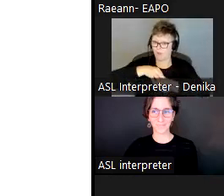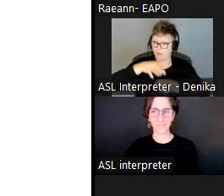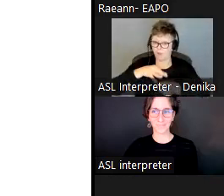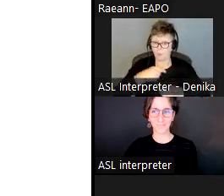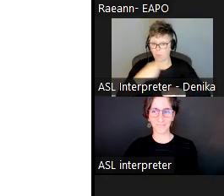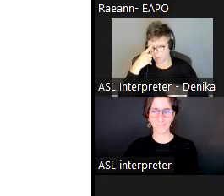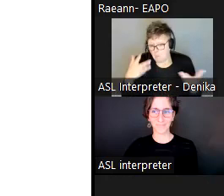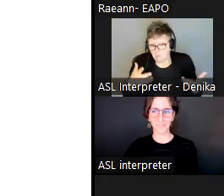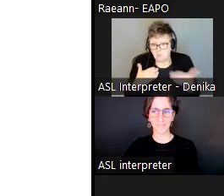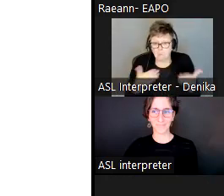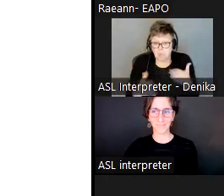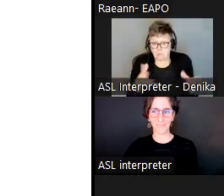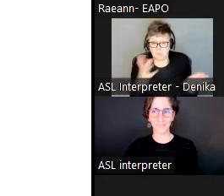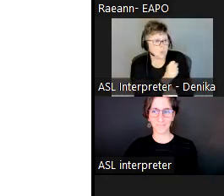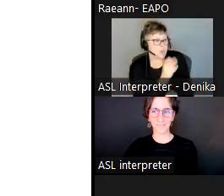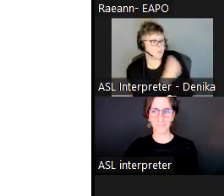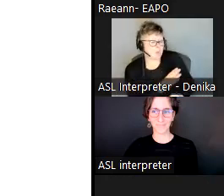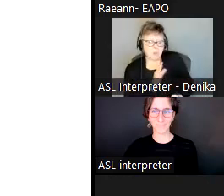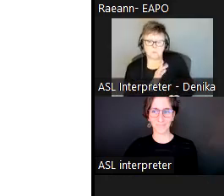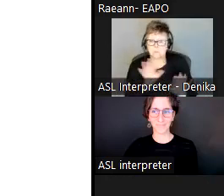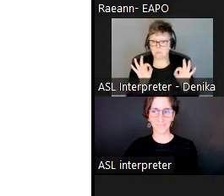win. 2 weeks later, he won